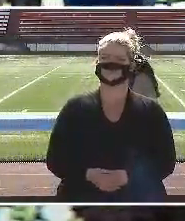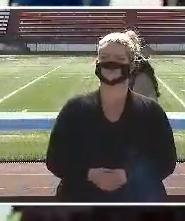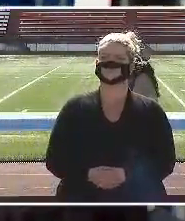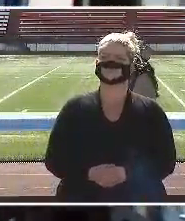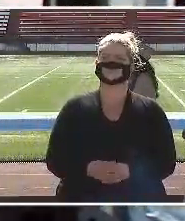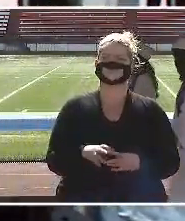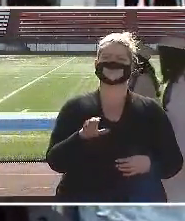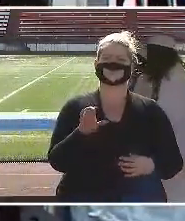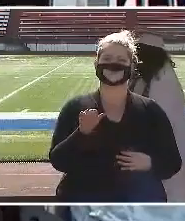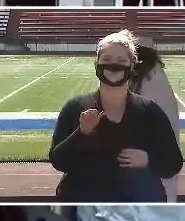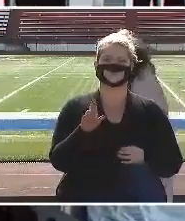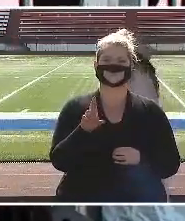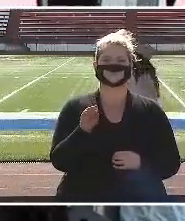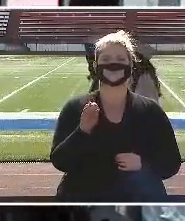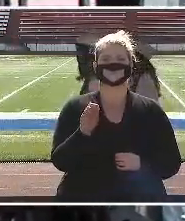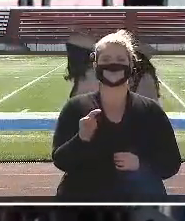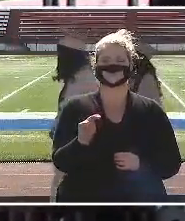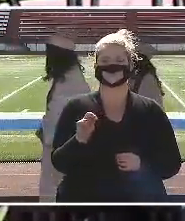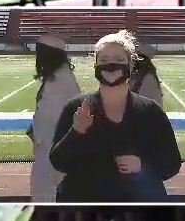Carson Rutledge.